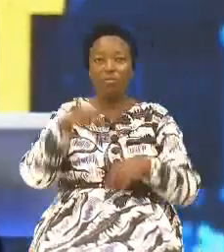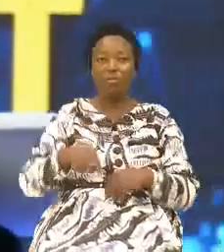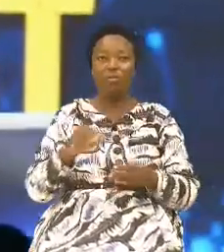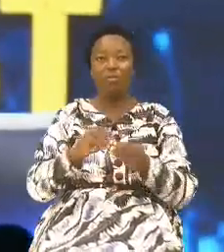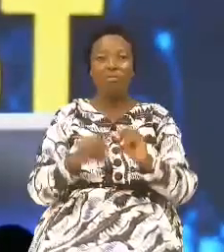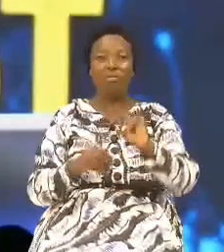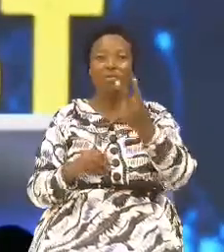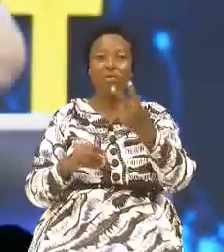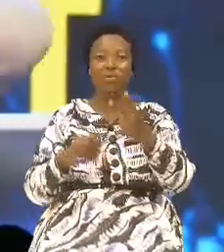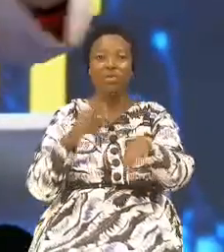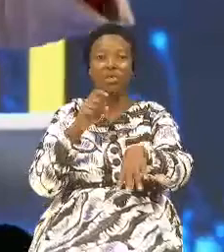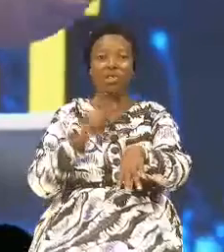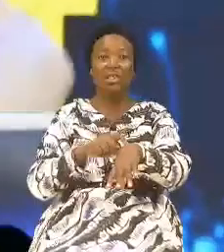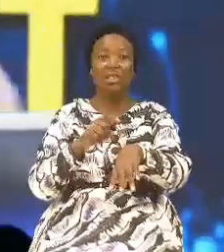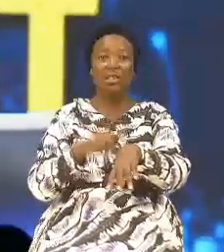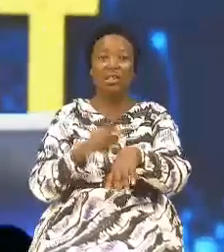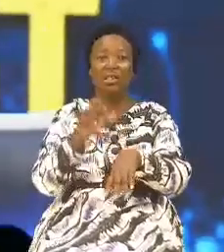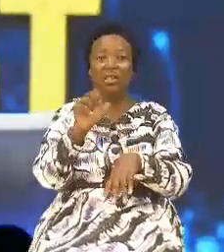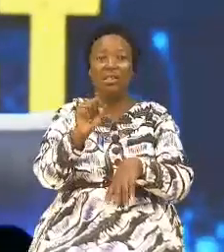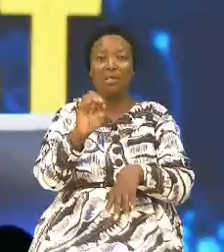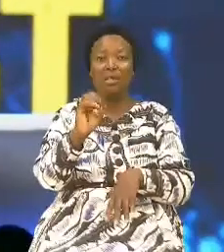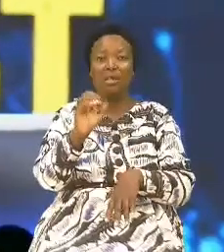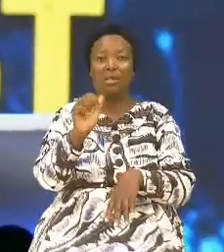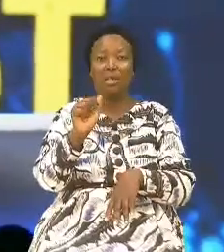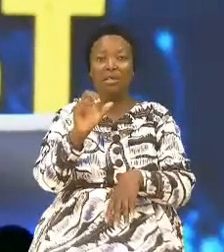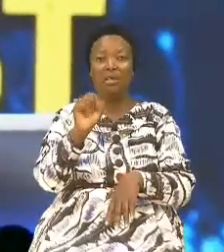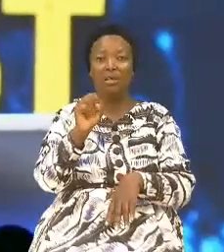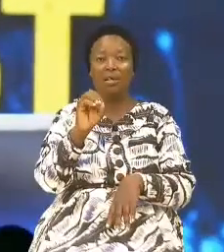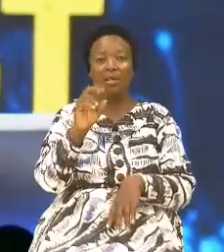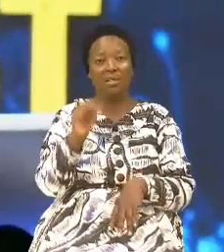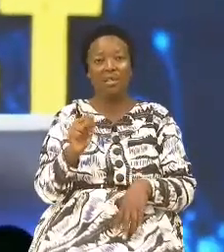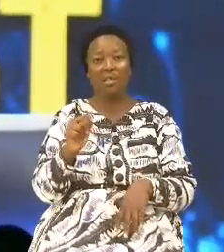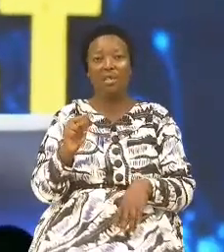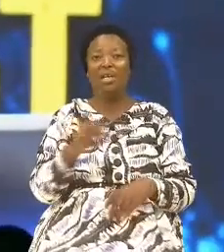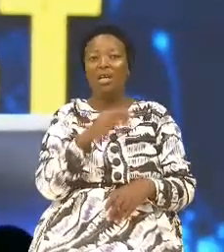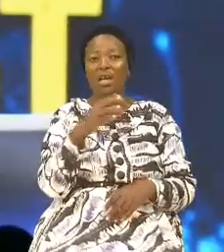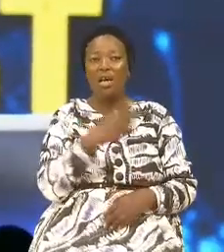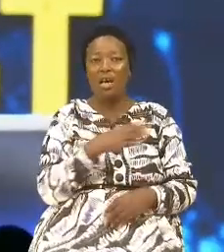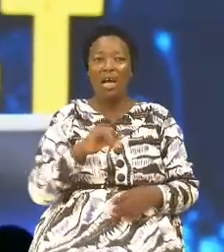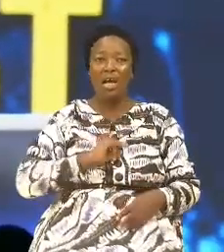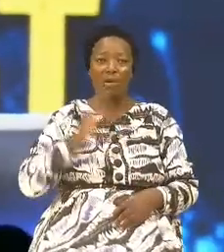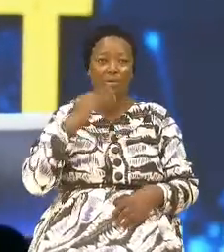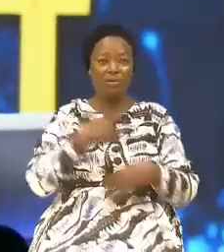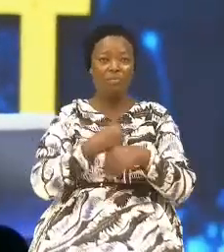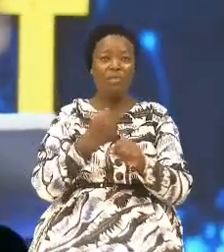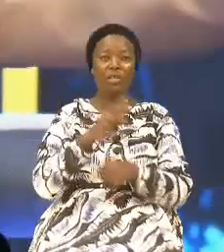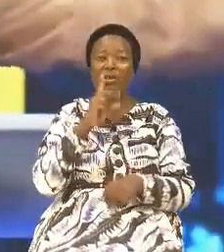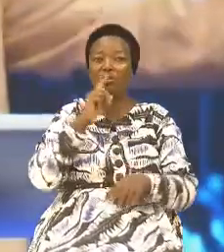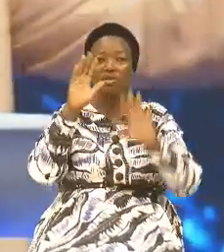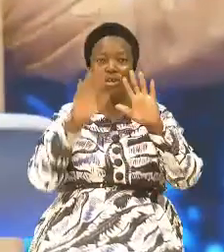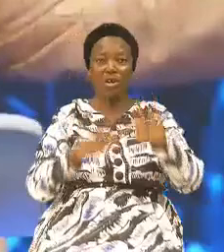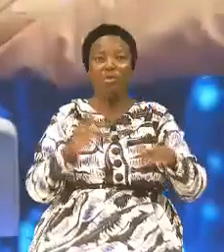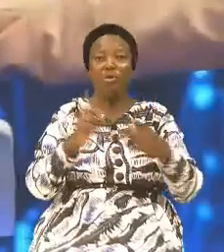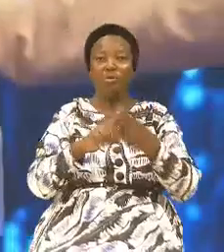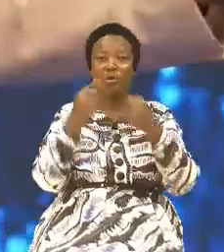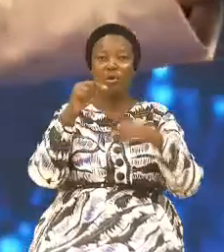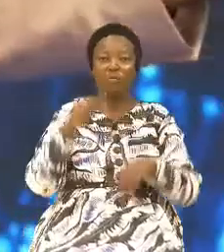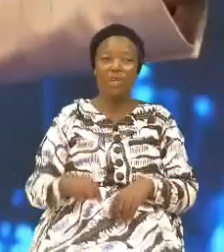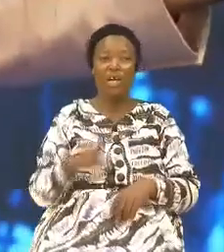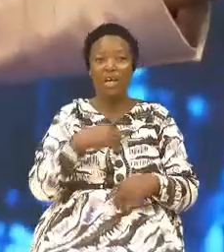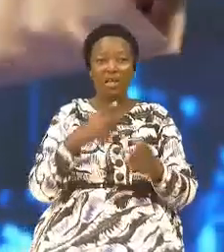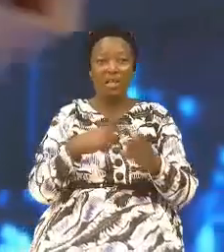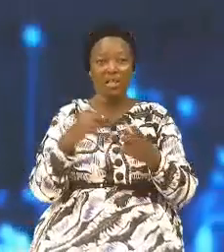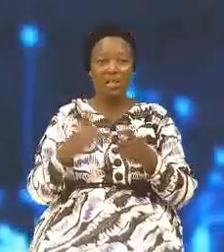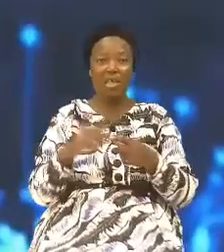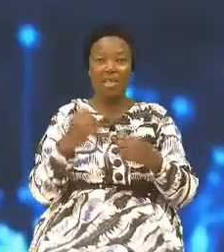season. In his season, I will make the showers to come down. And then he